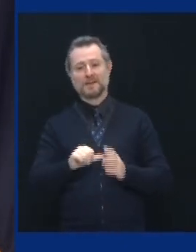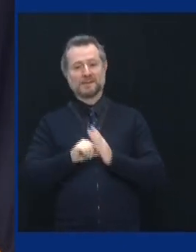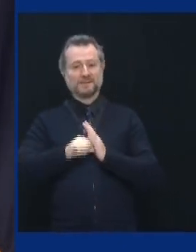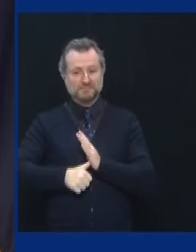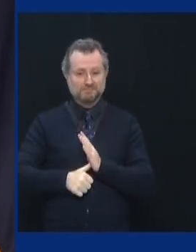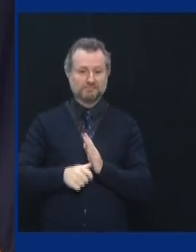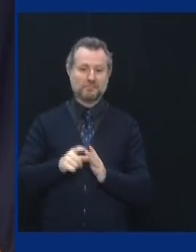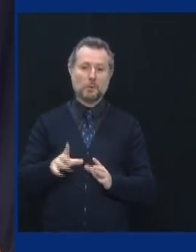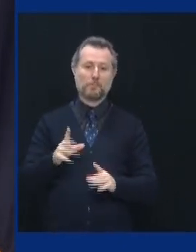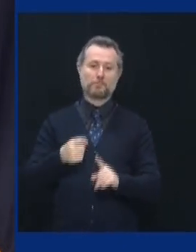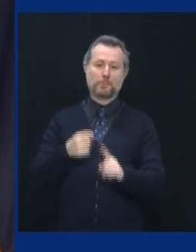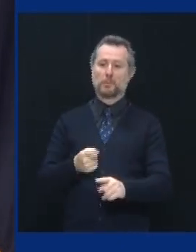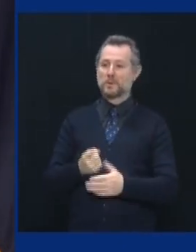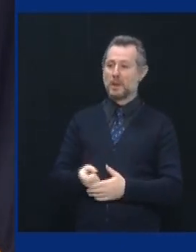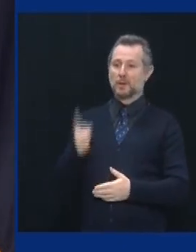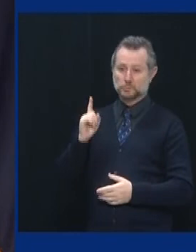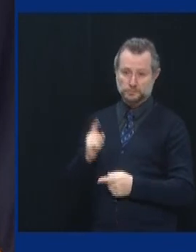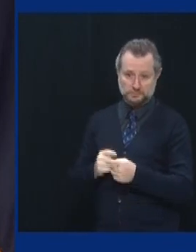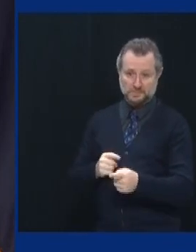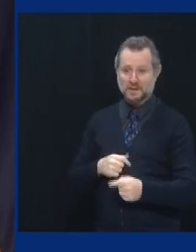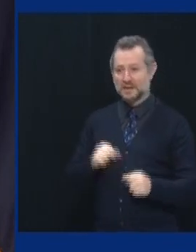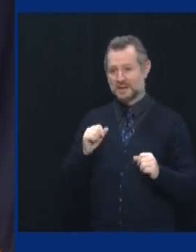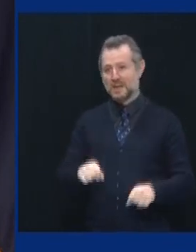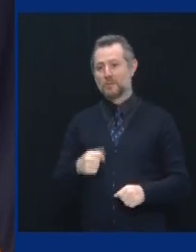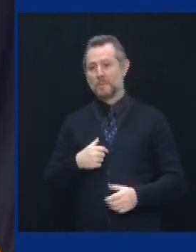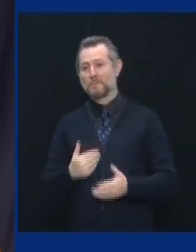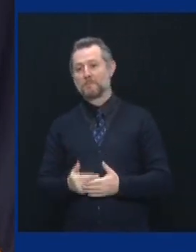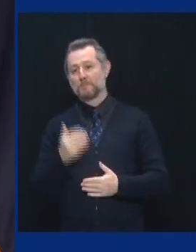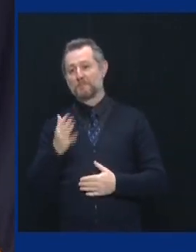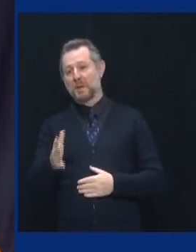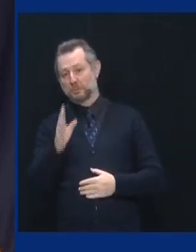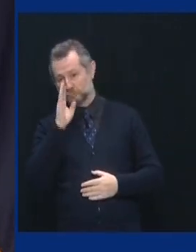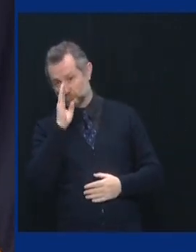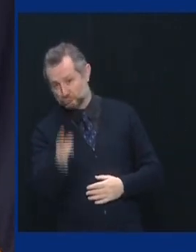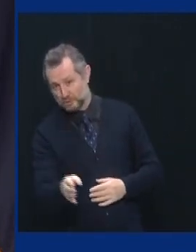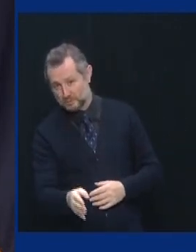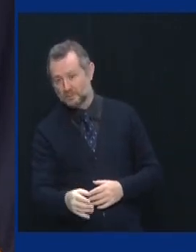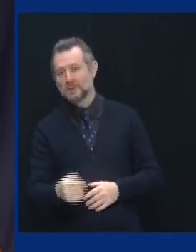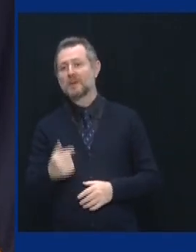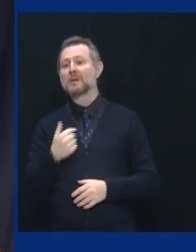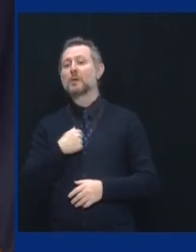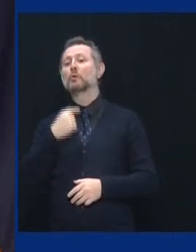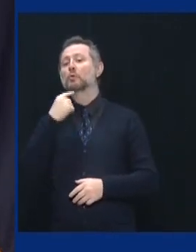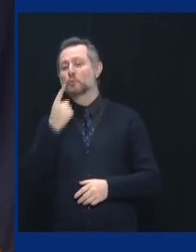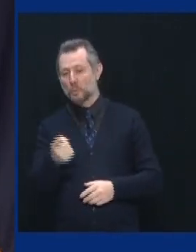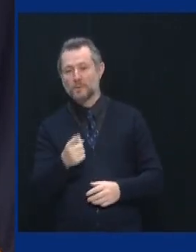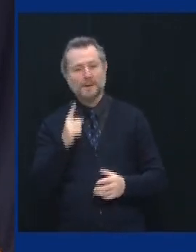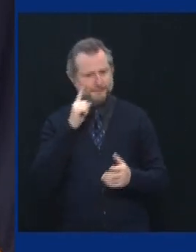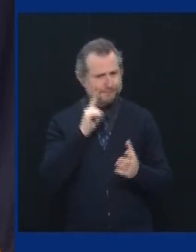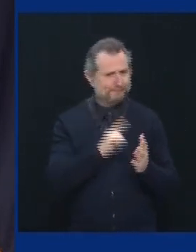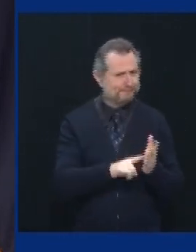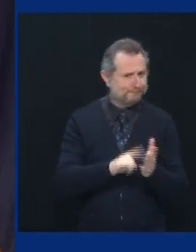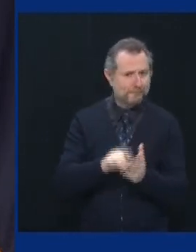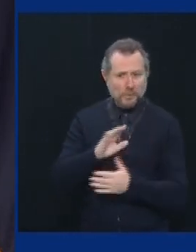which was, can we buy directly? And I said we've been pursuing all options.